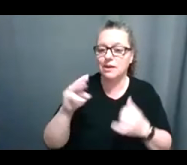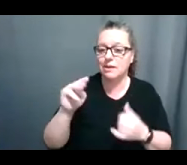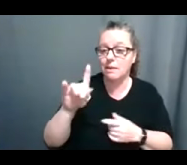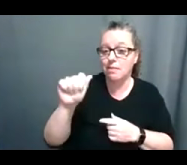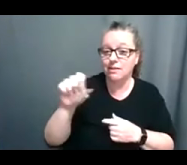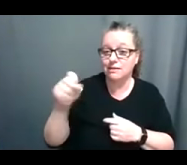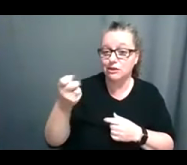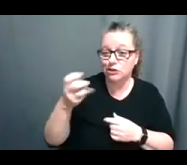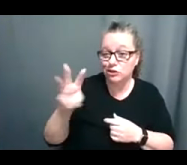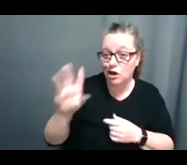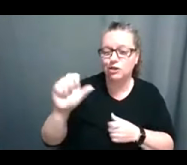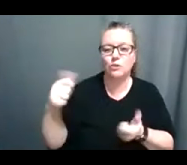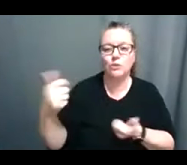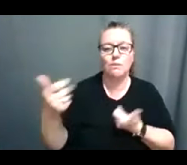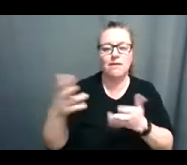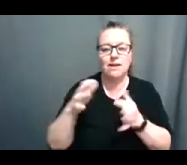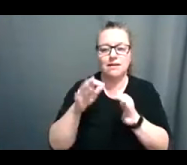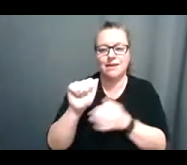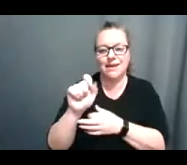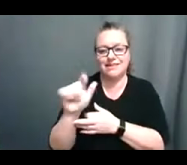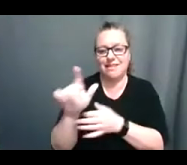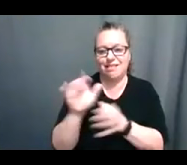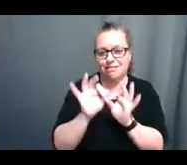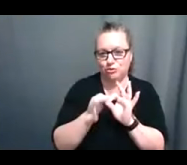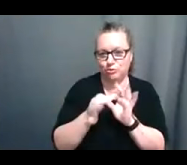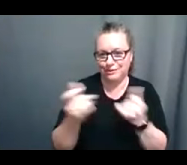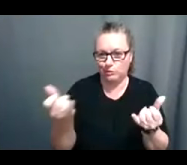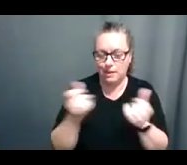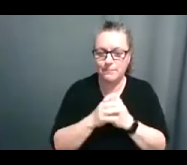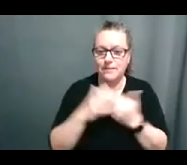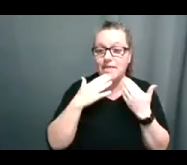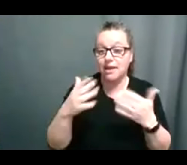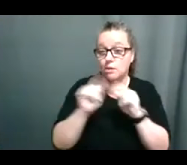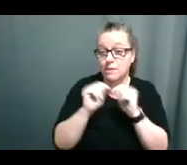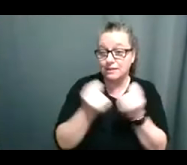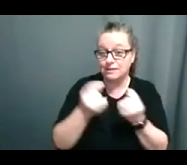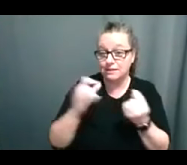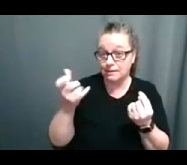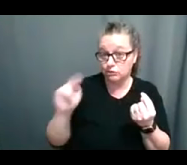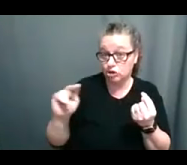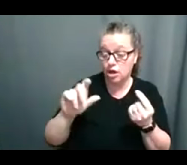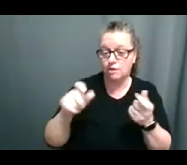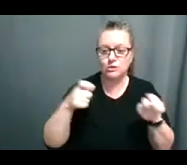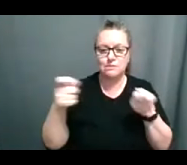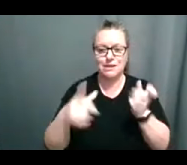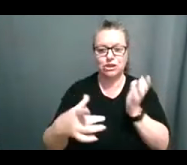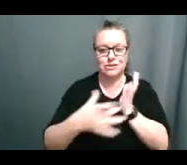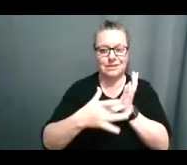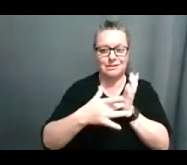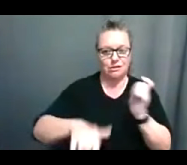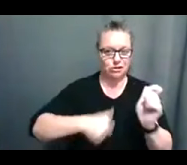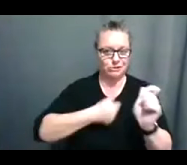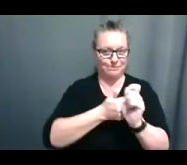who will be providing ASL interpretation today. Thanks to my teammate, John, who's managing technology behind the